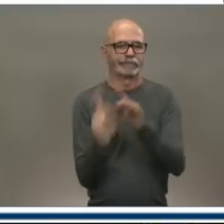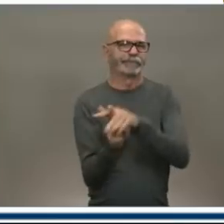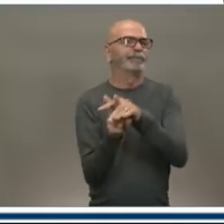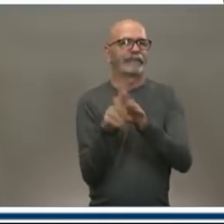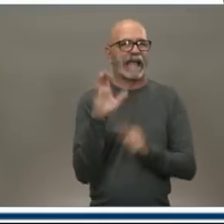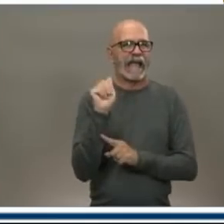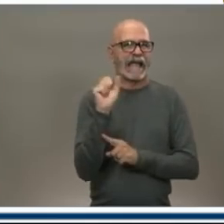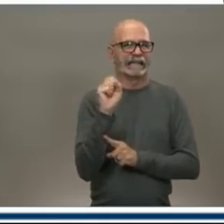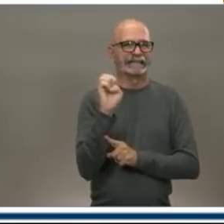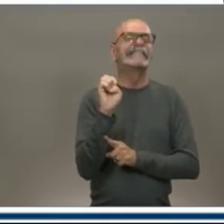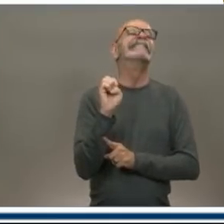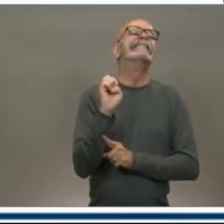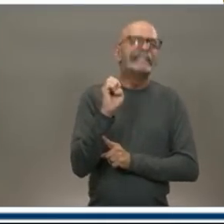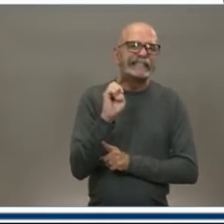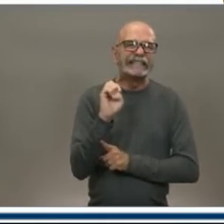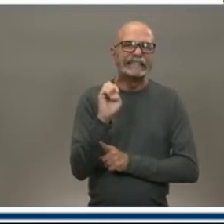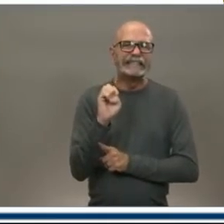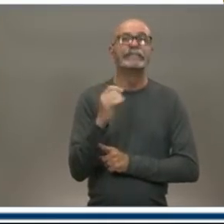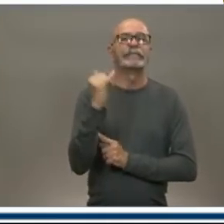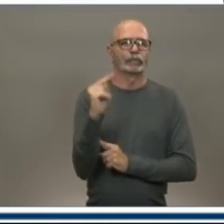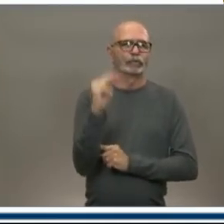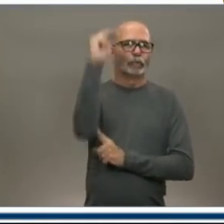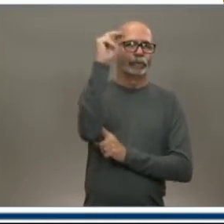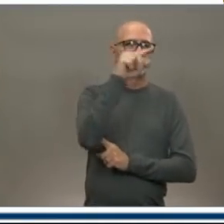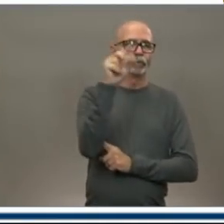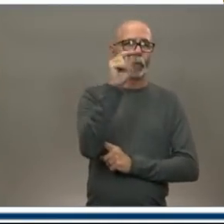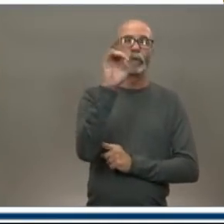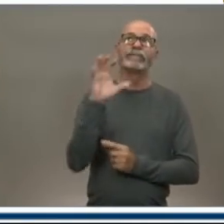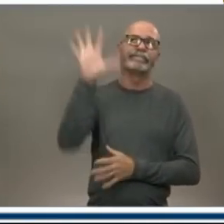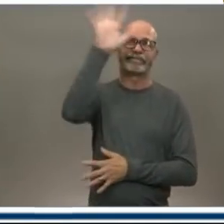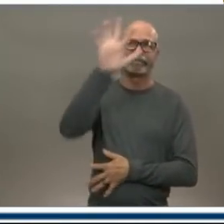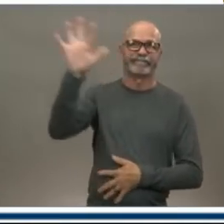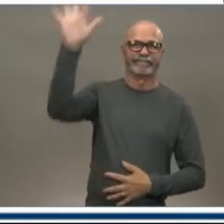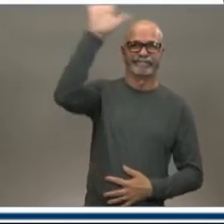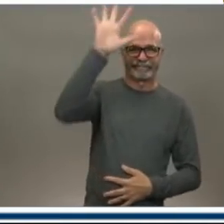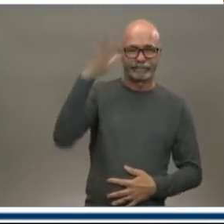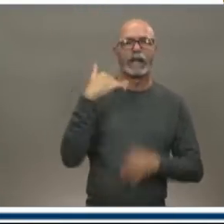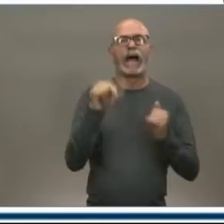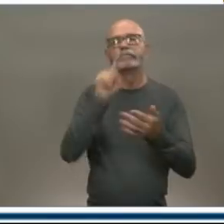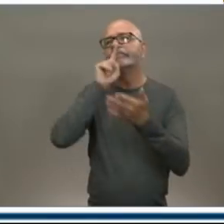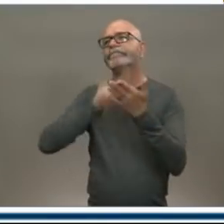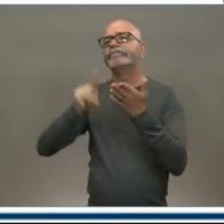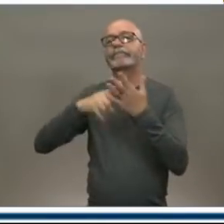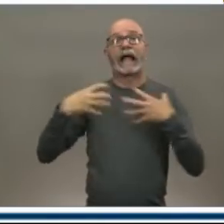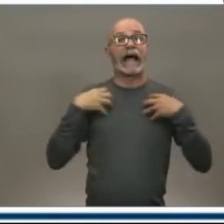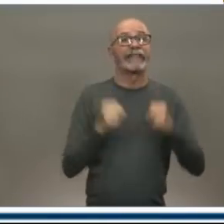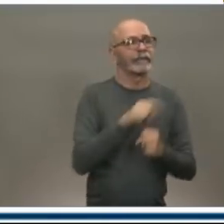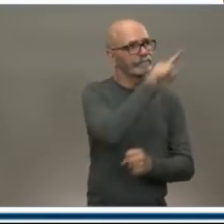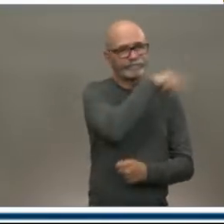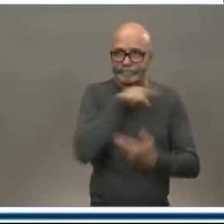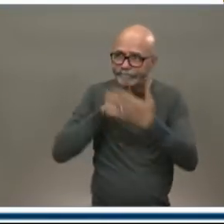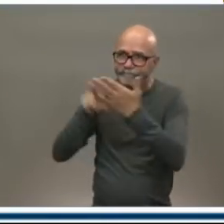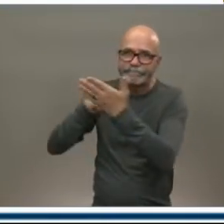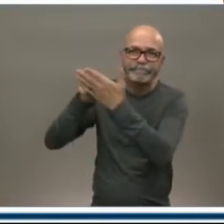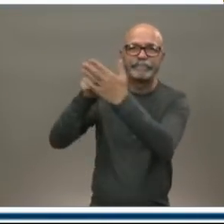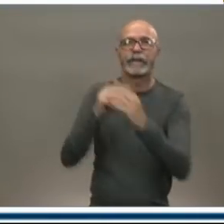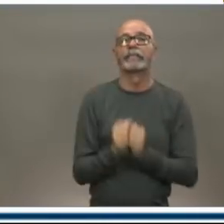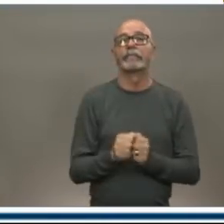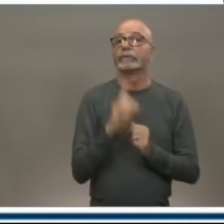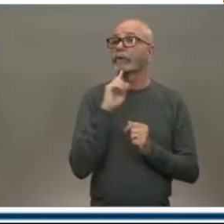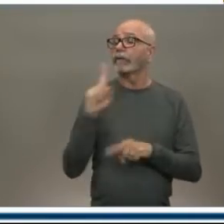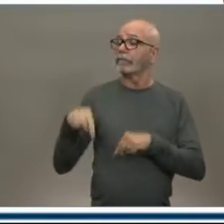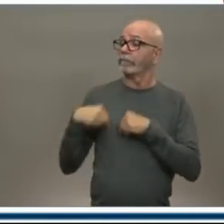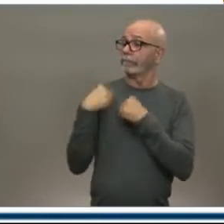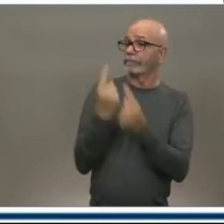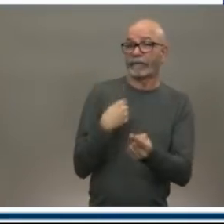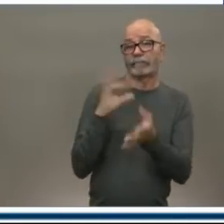The new case is the Northern Zone and is under investigation by Public Health. Since our last briefing, there have been 12 new cases announced,